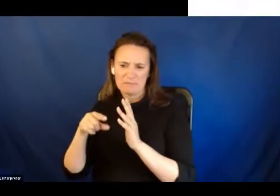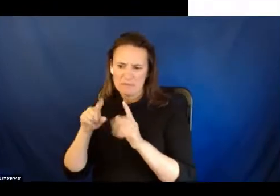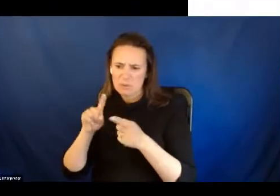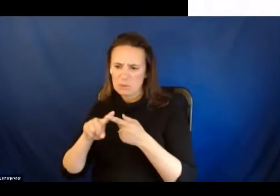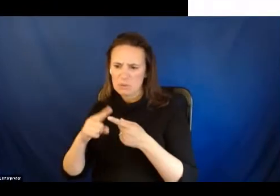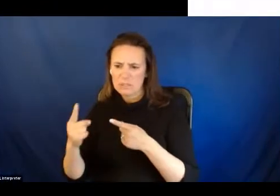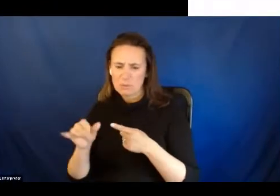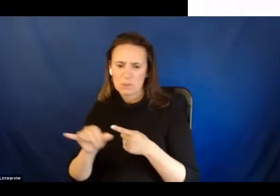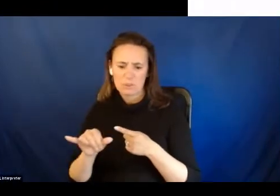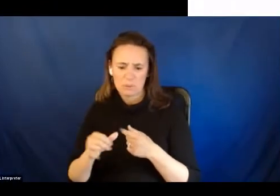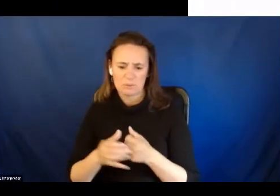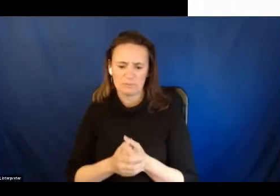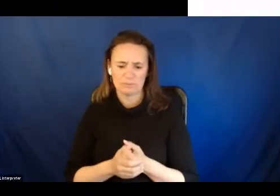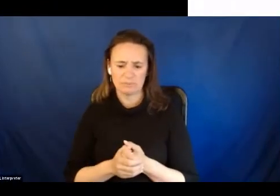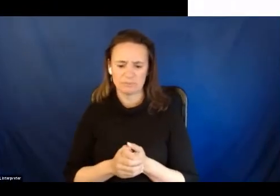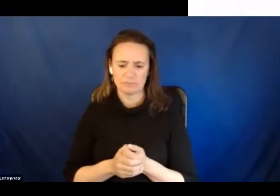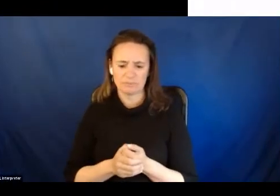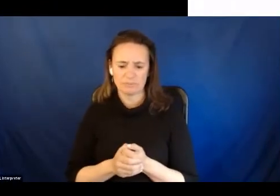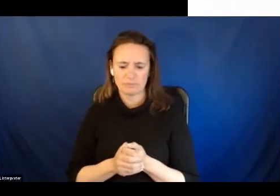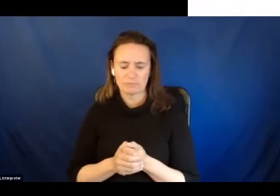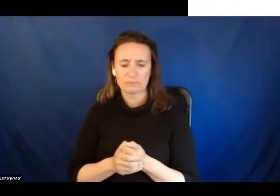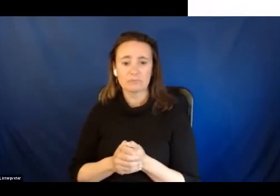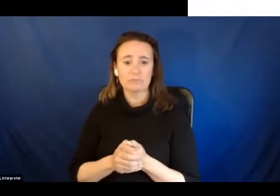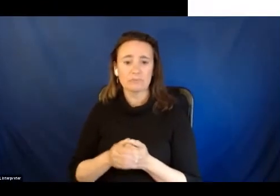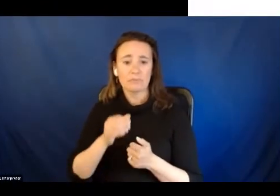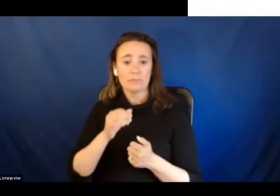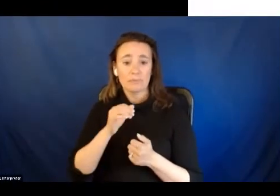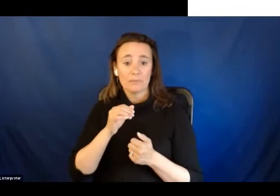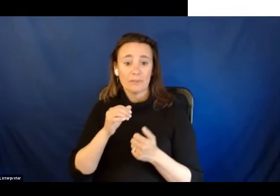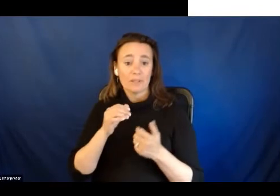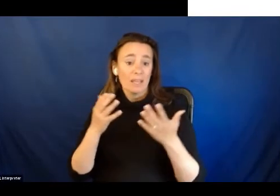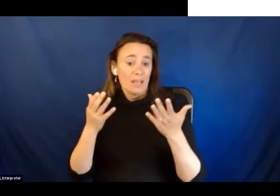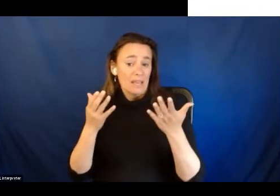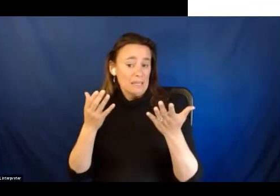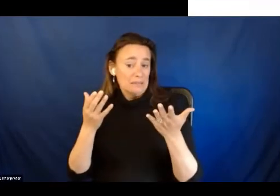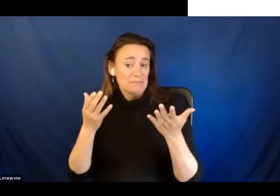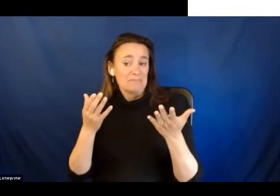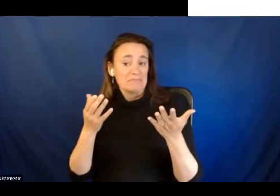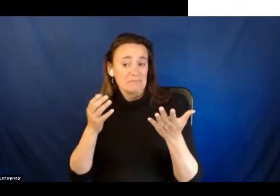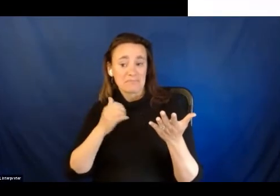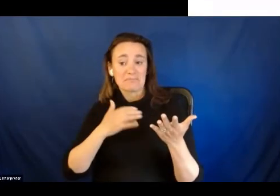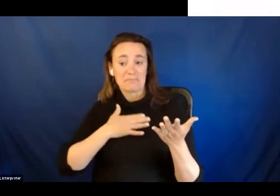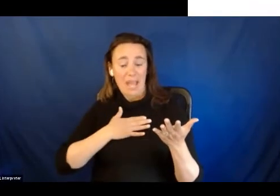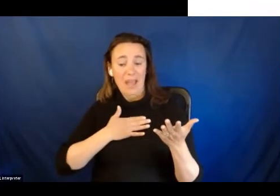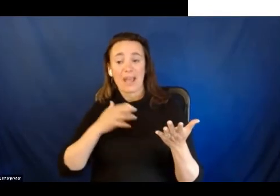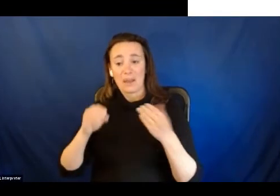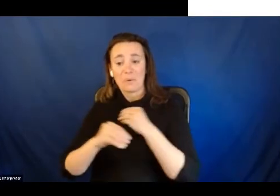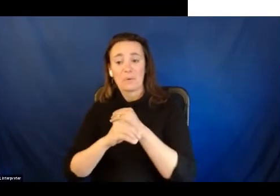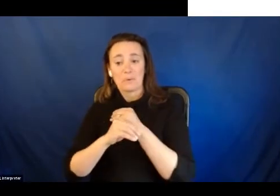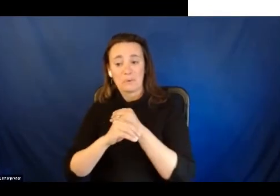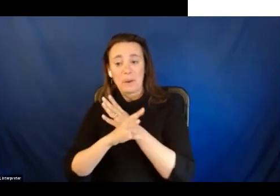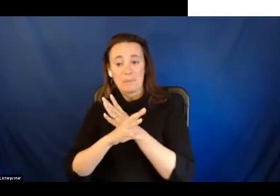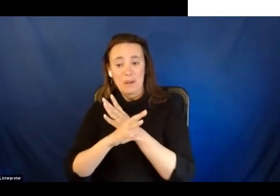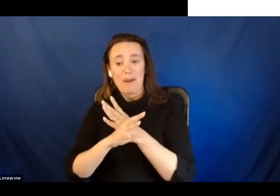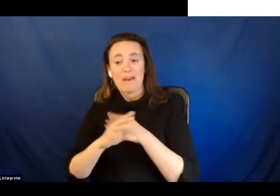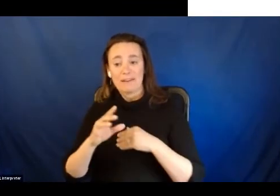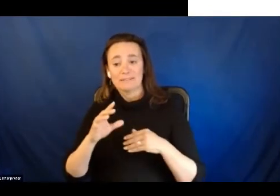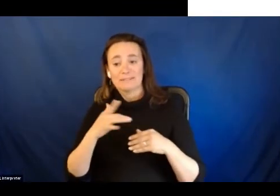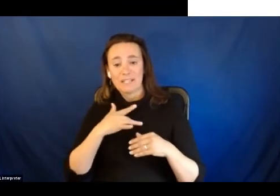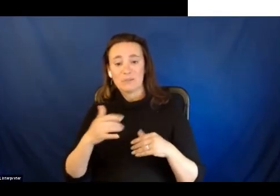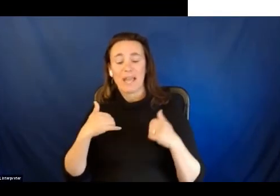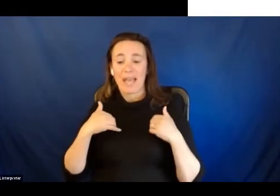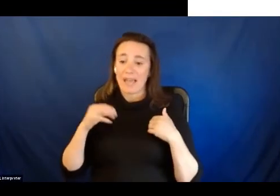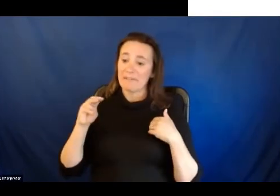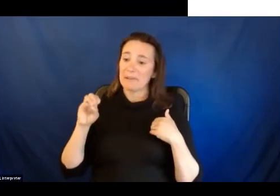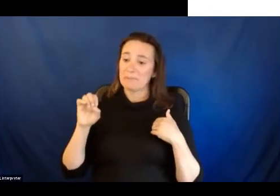And you know, it wouldn't be a webinar that I'm doing without a MENTometer. So at this moment, I would like everyone, and I invite everyone to